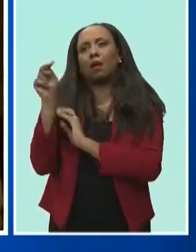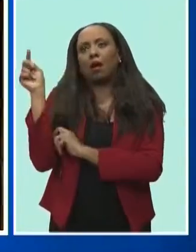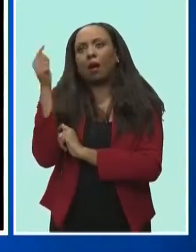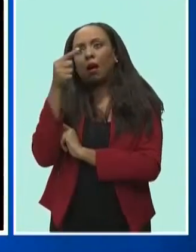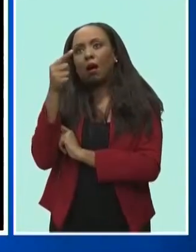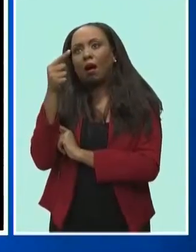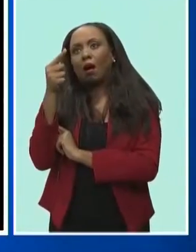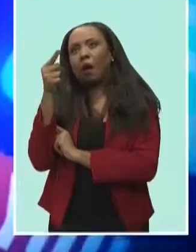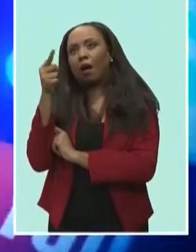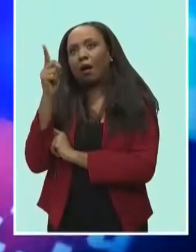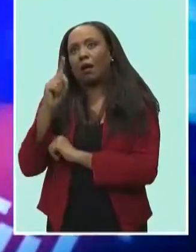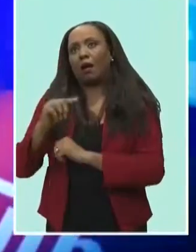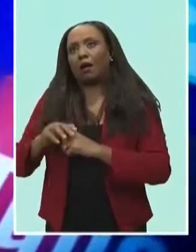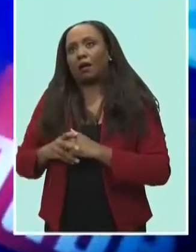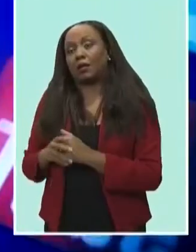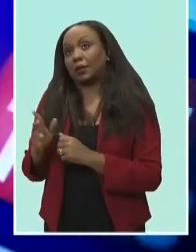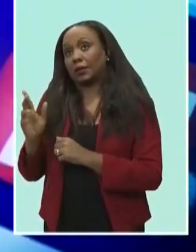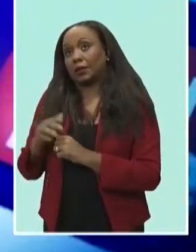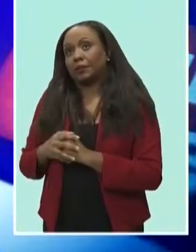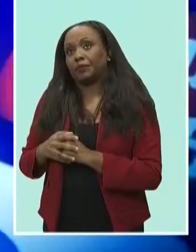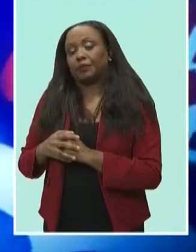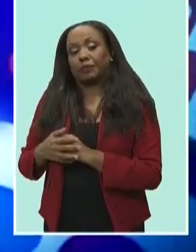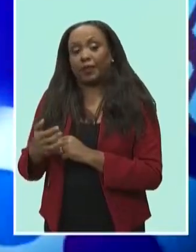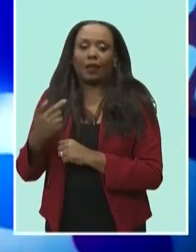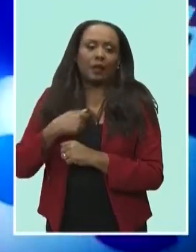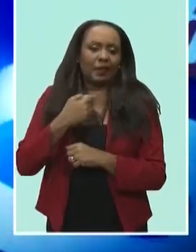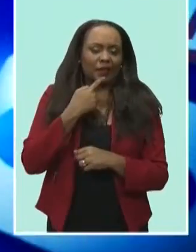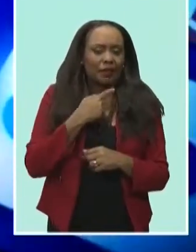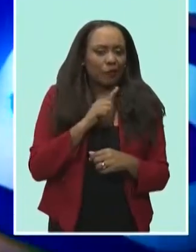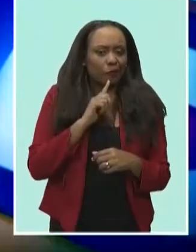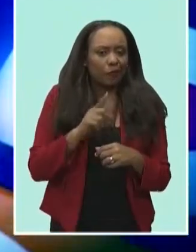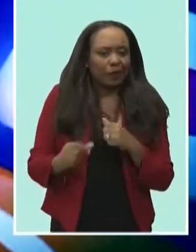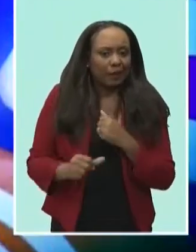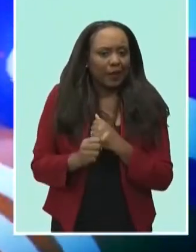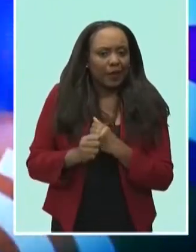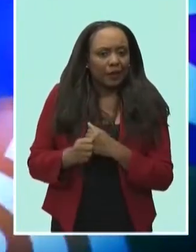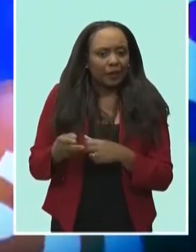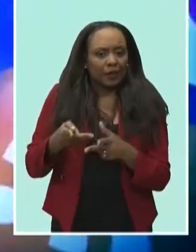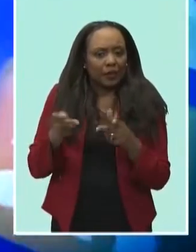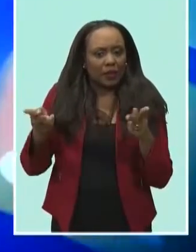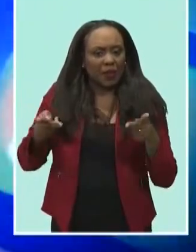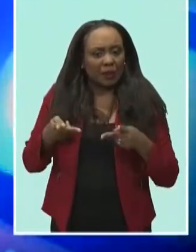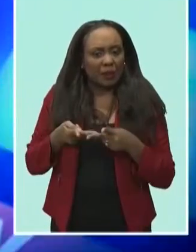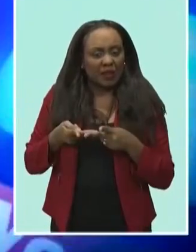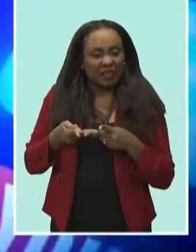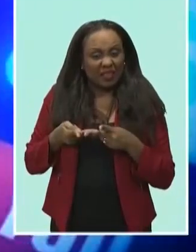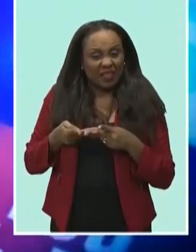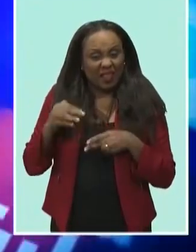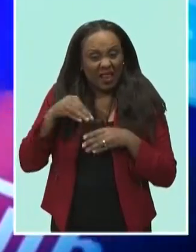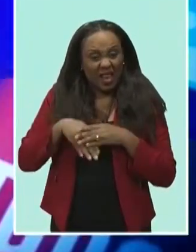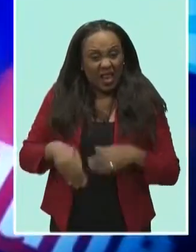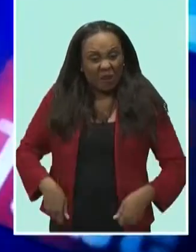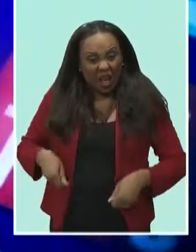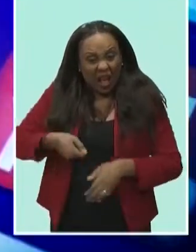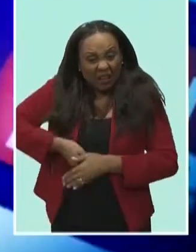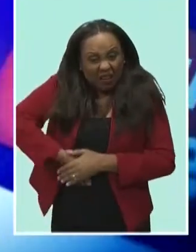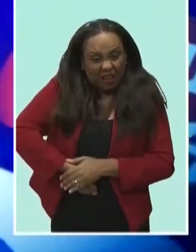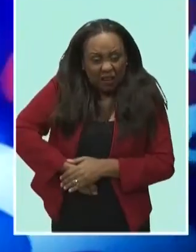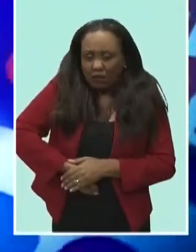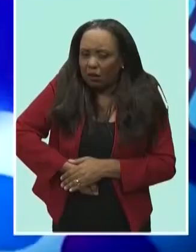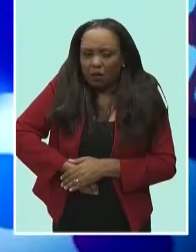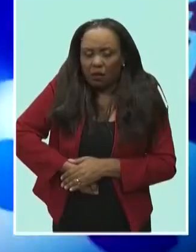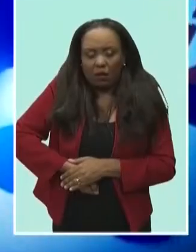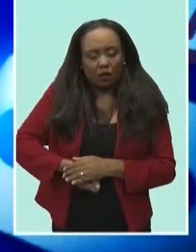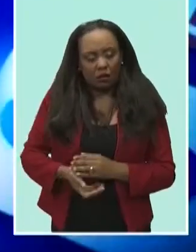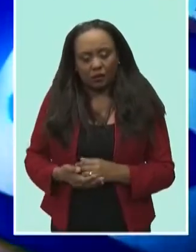cameras. Well, I think it goes without saying that that's a pretty dangerous place to hide a chainsaw. So now take a look at